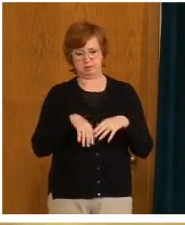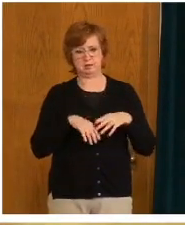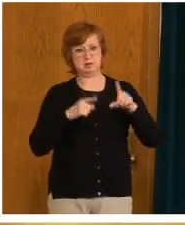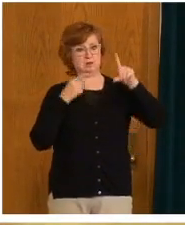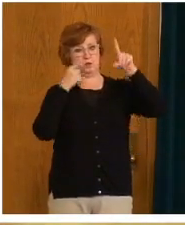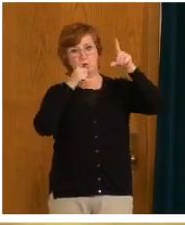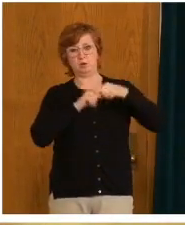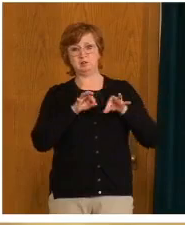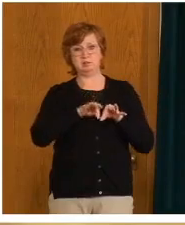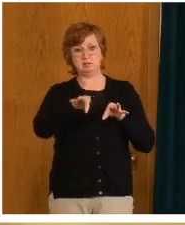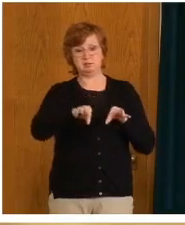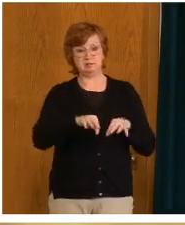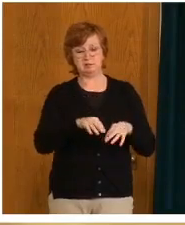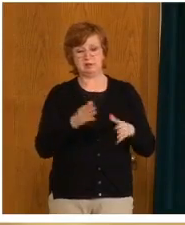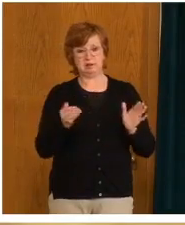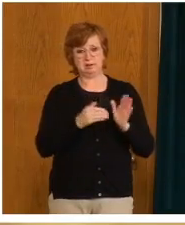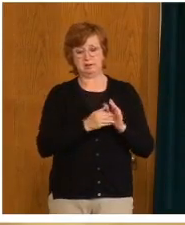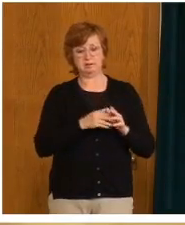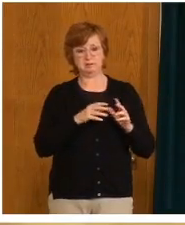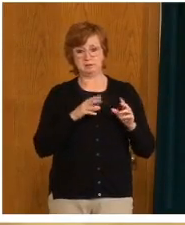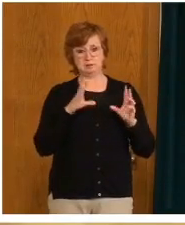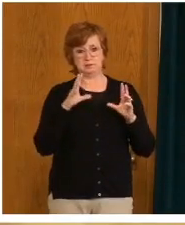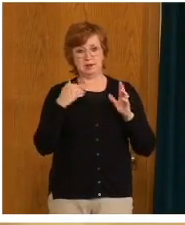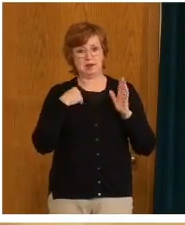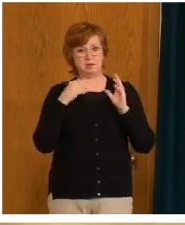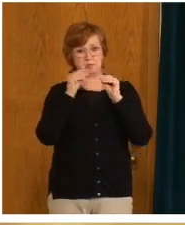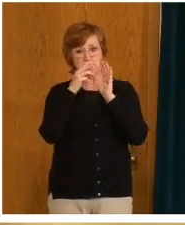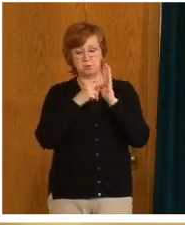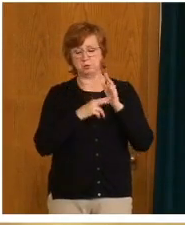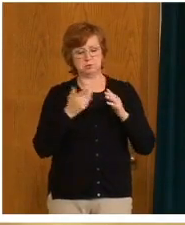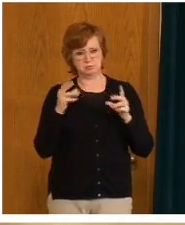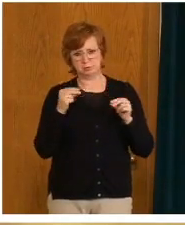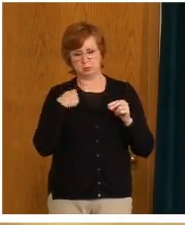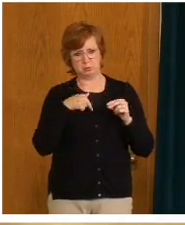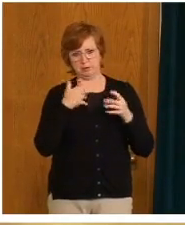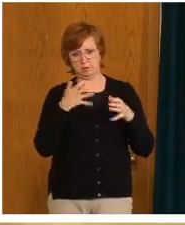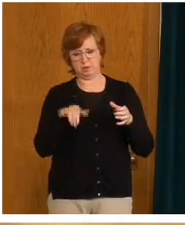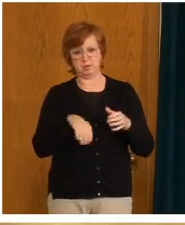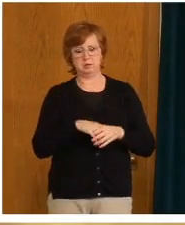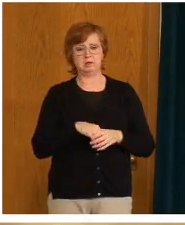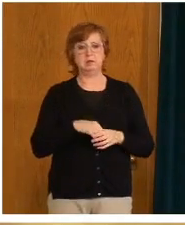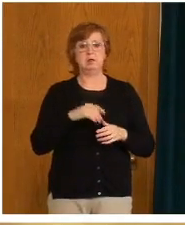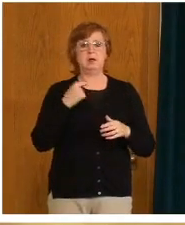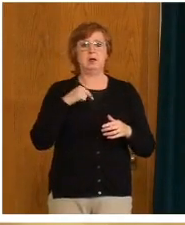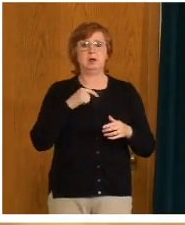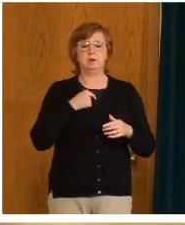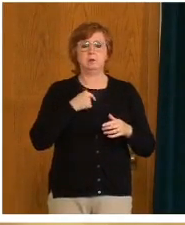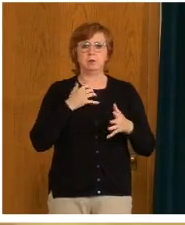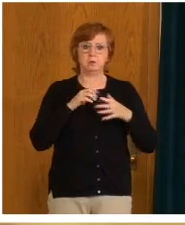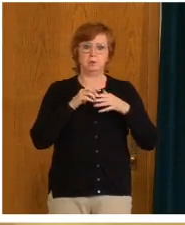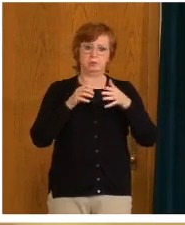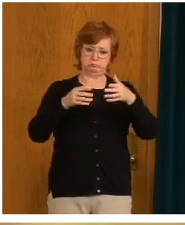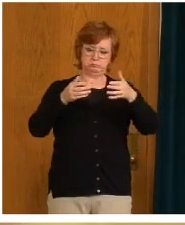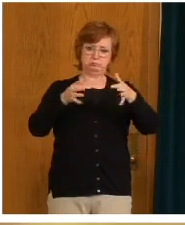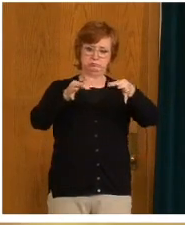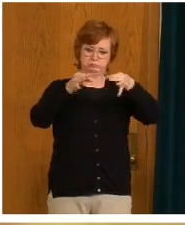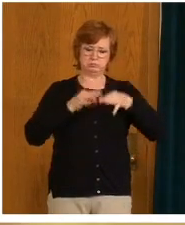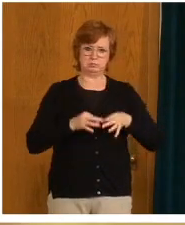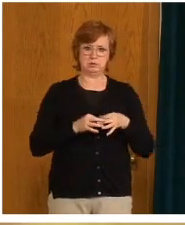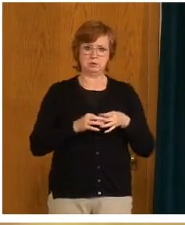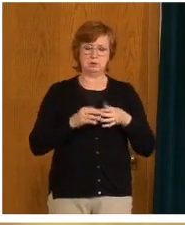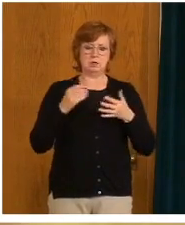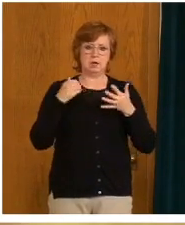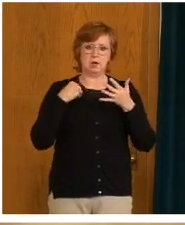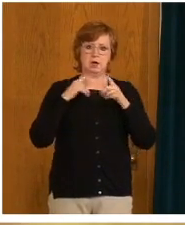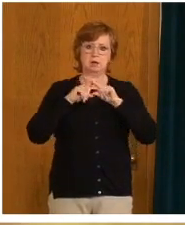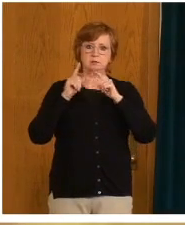the opposite, to remove these restrictions as quickly as we're able. Is there a priority with respect to which restrictions or measures